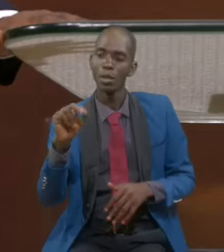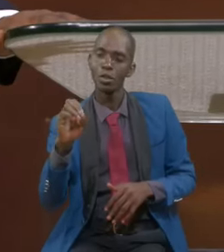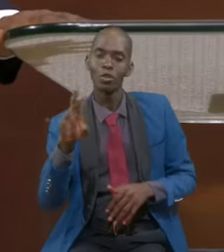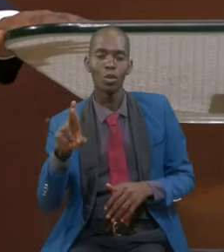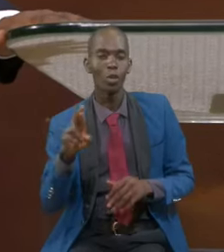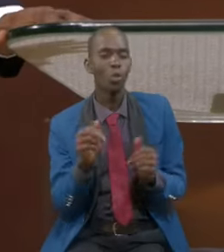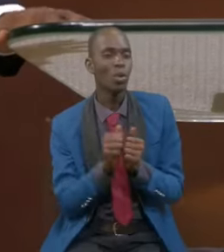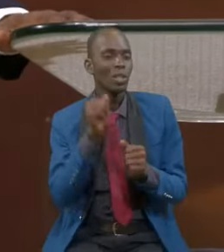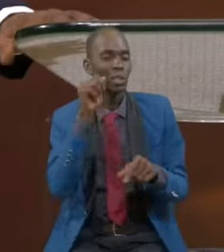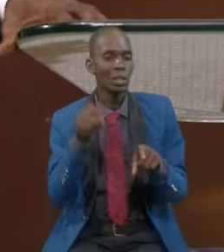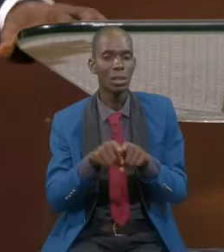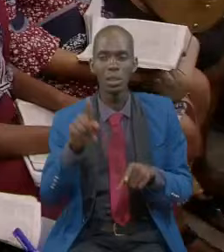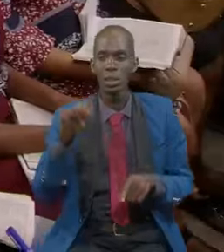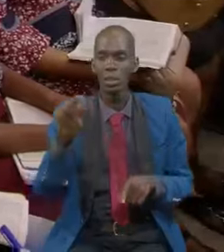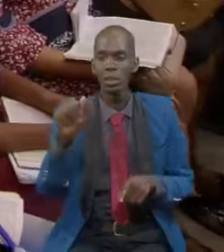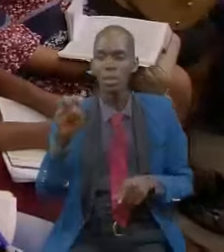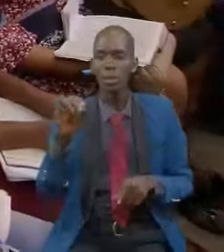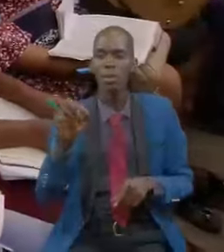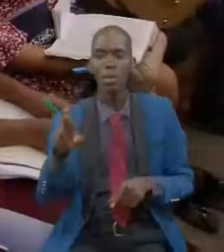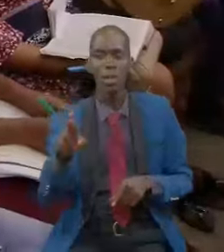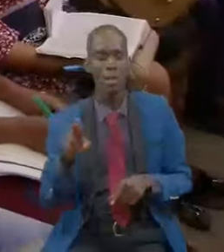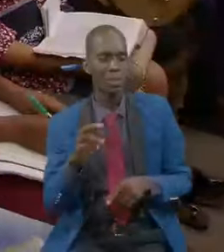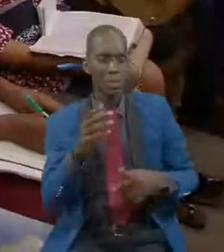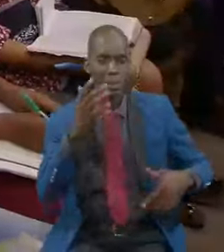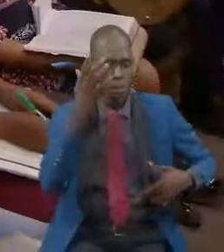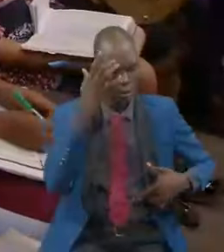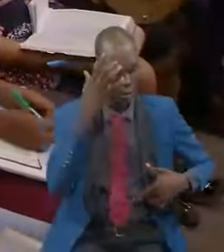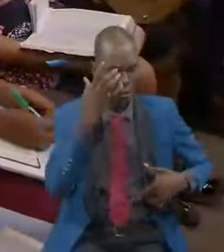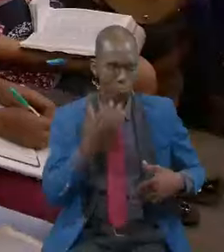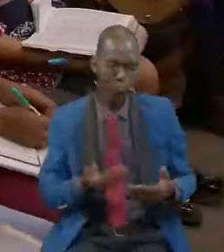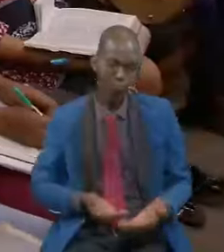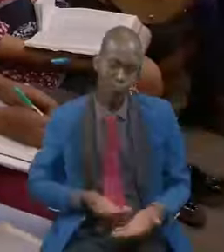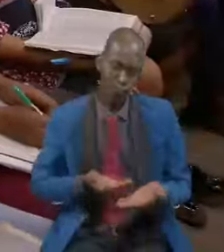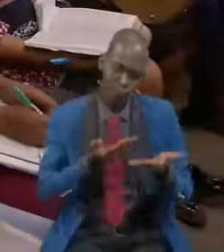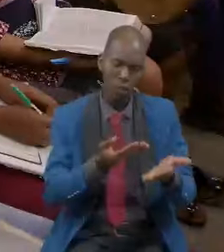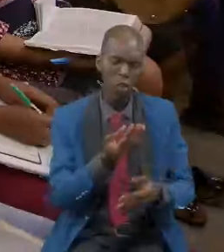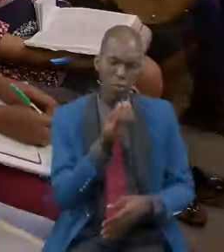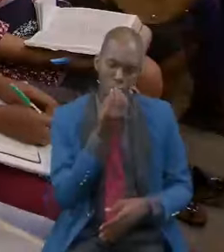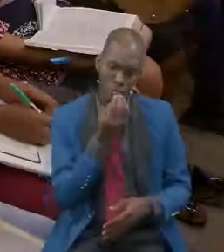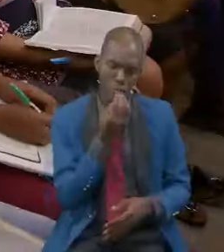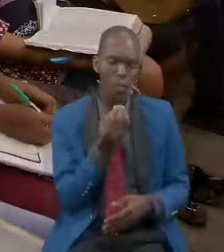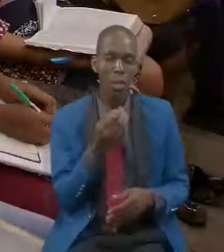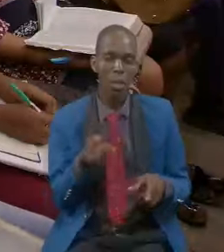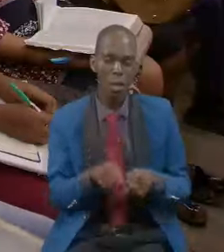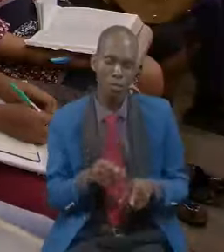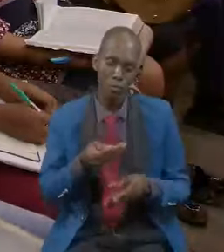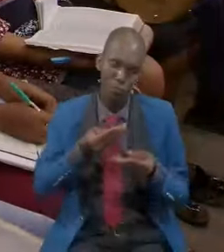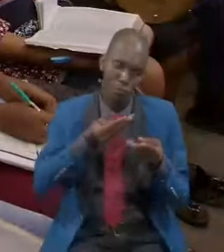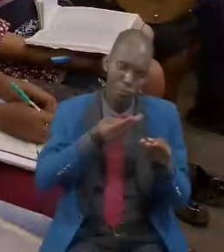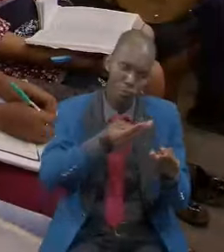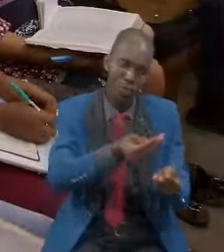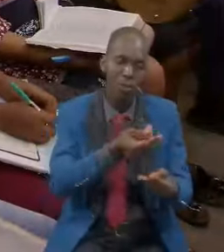Tamar. Sick, come and give a food. And while giving the food,